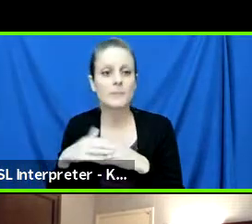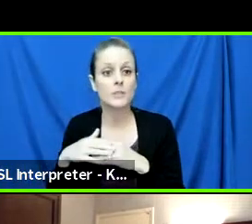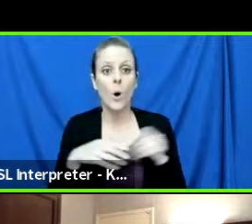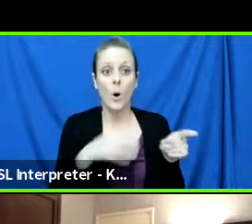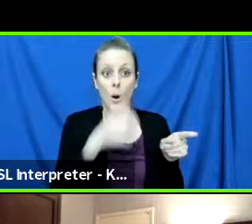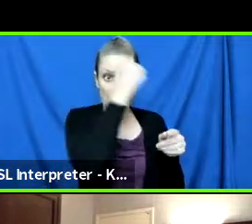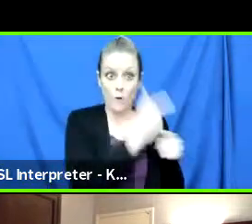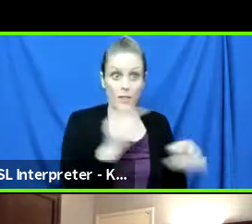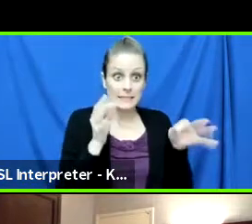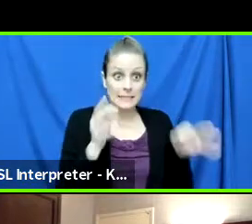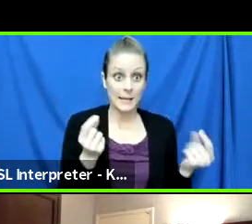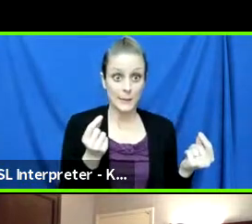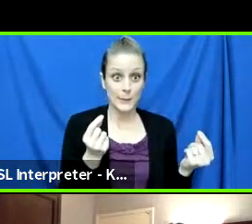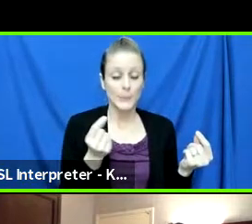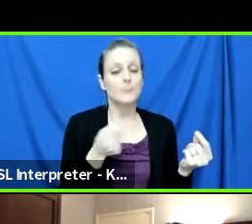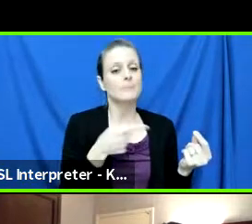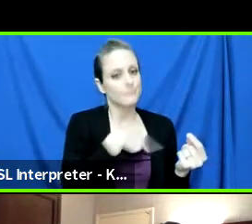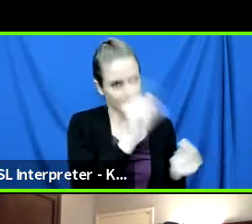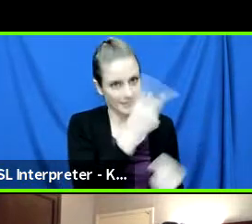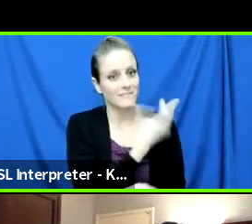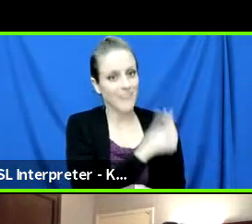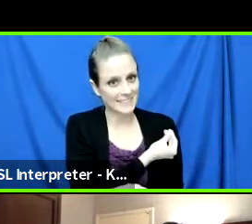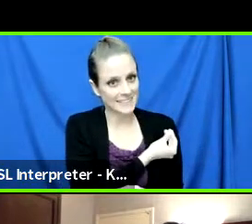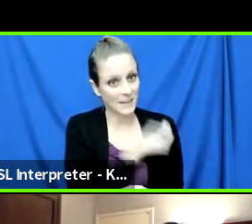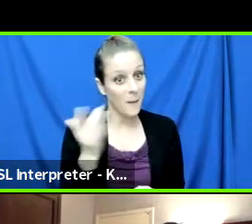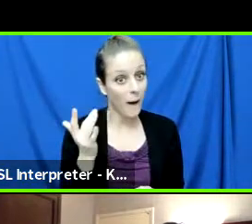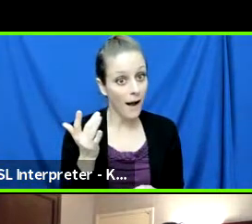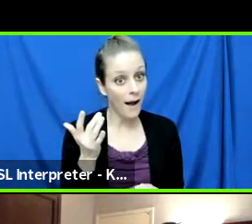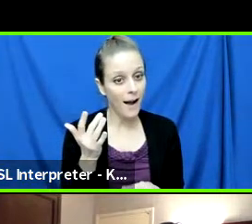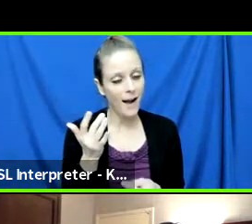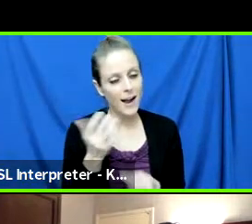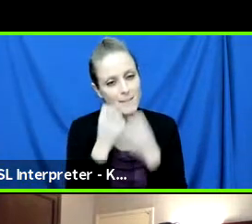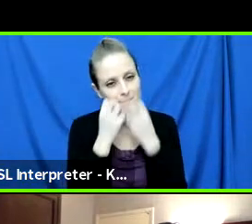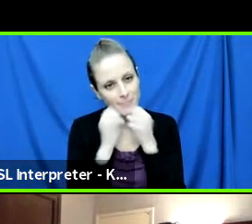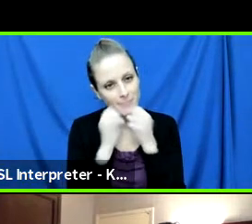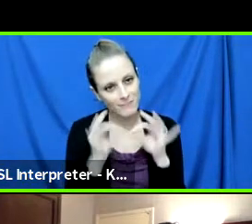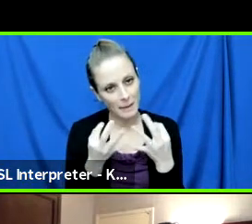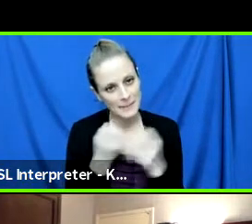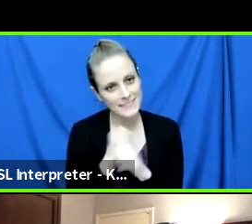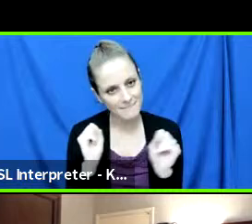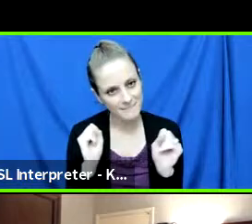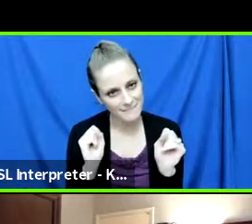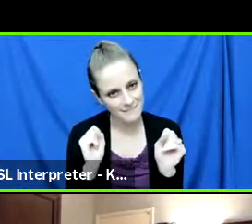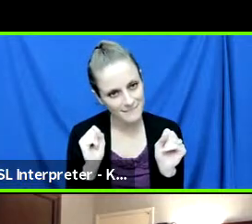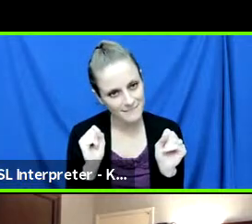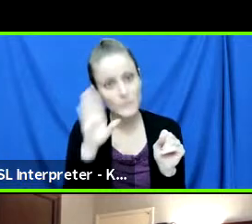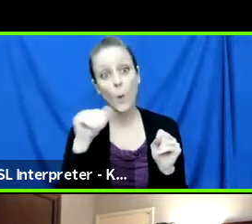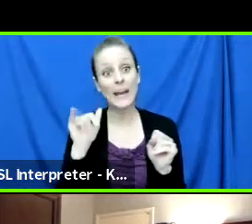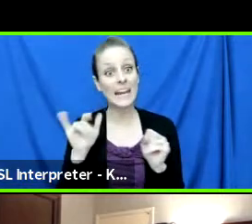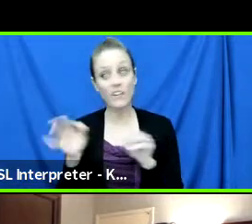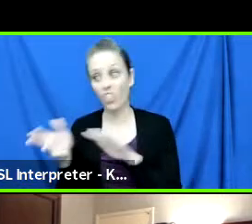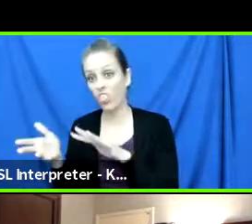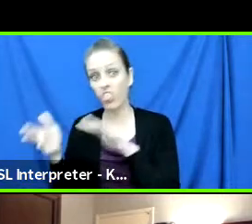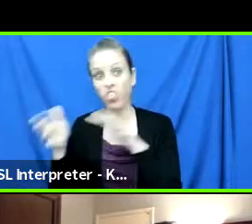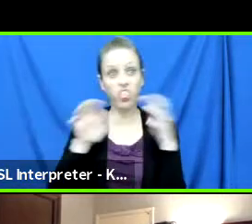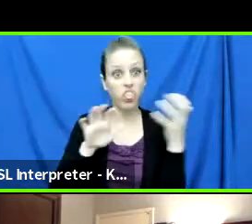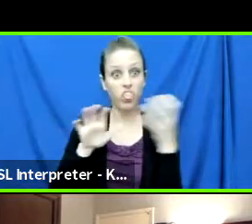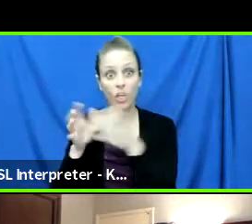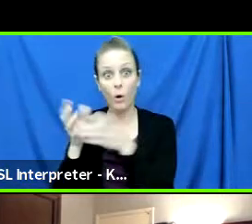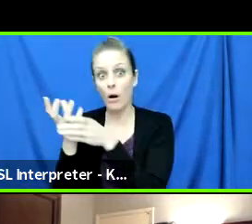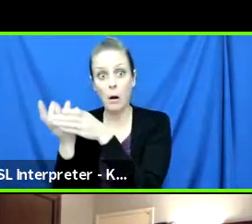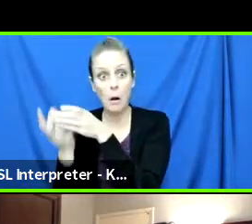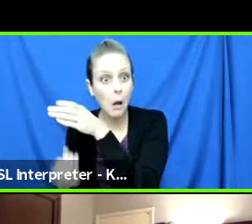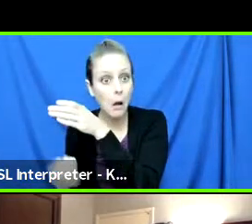my brother decided to go get vaccinated just to keep the family safe, because he know if anything bad happened, it would kind of be his